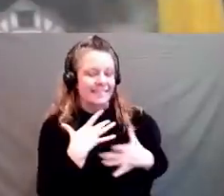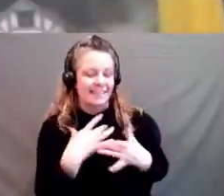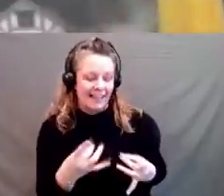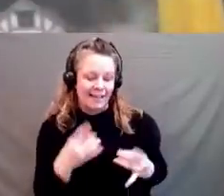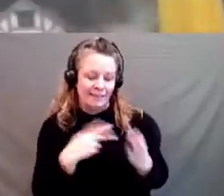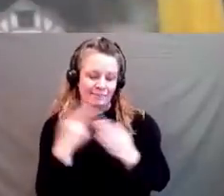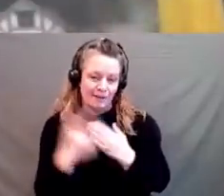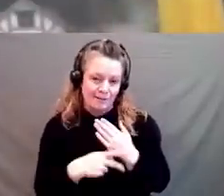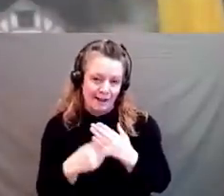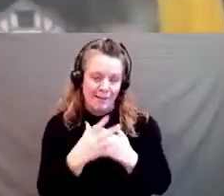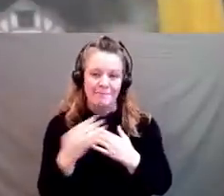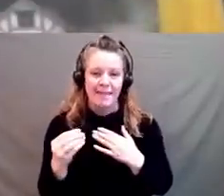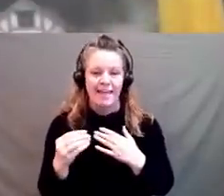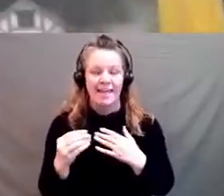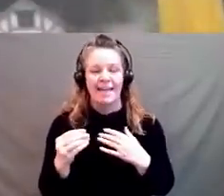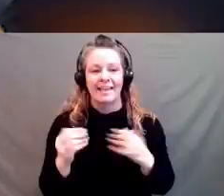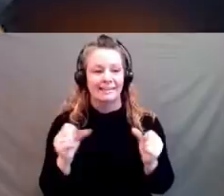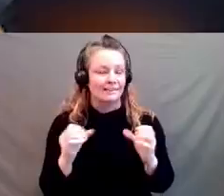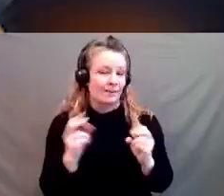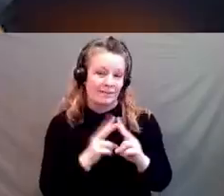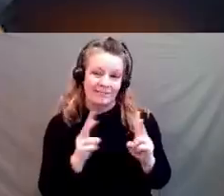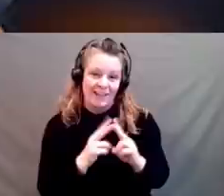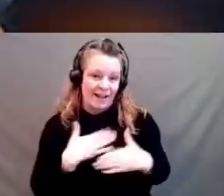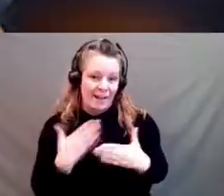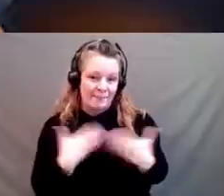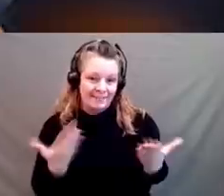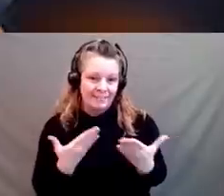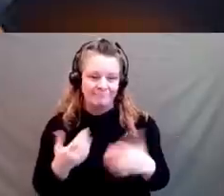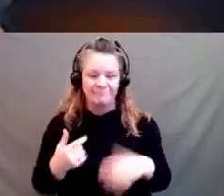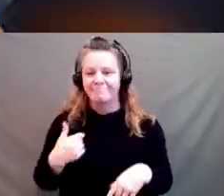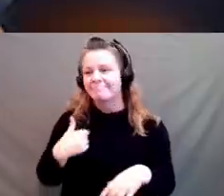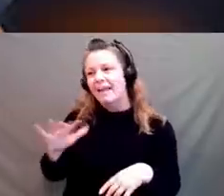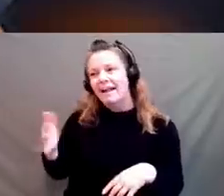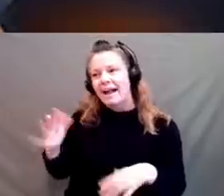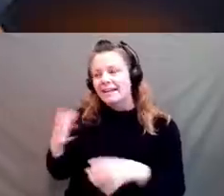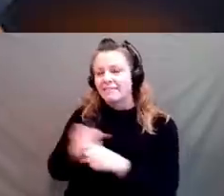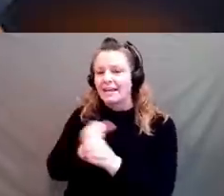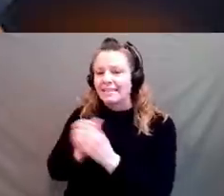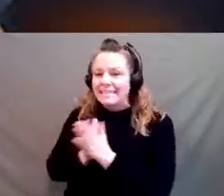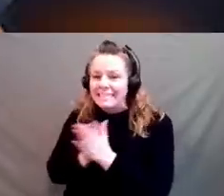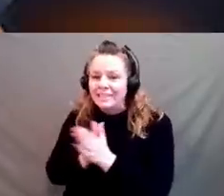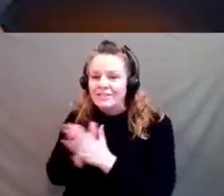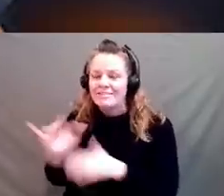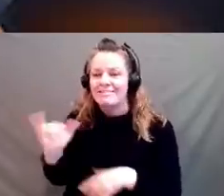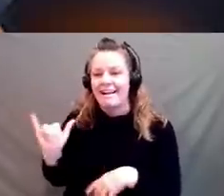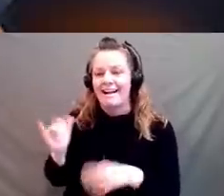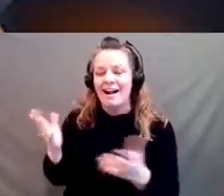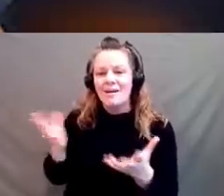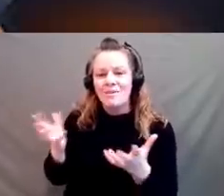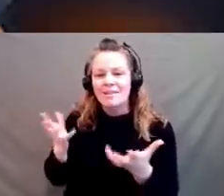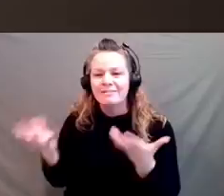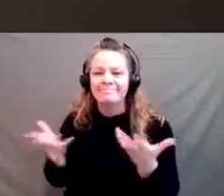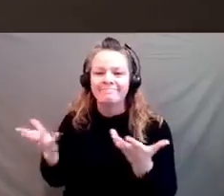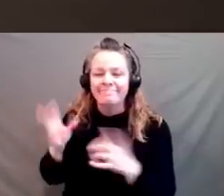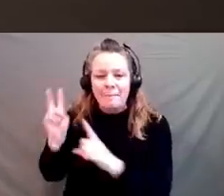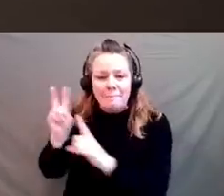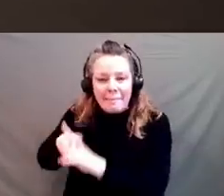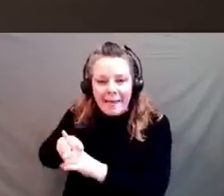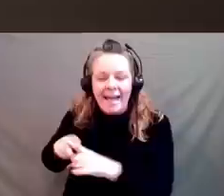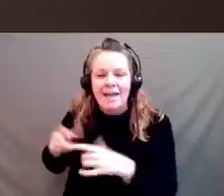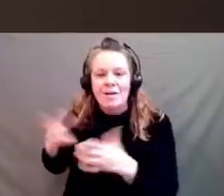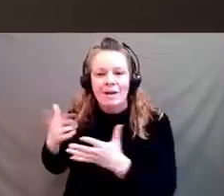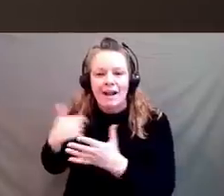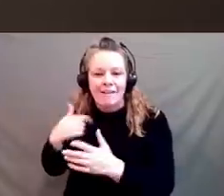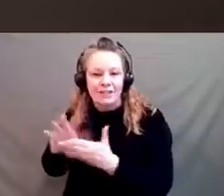And so I was very happy here. I kind of got eager, like I want to apply what I learned. I just